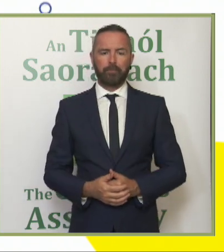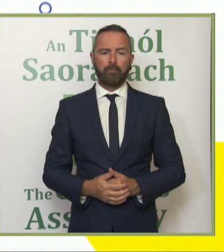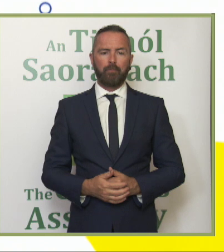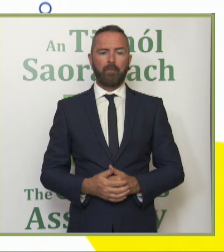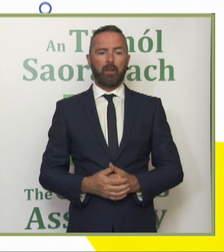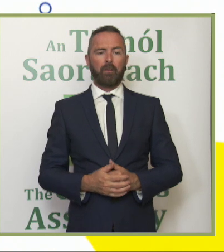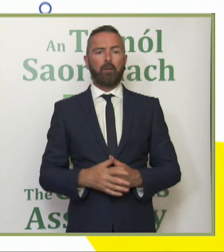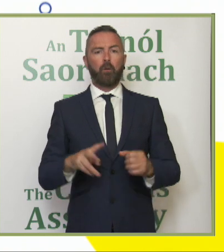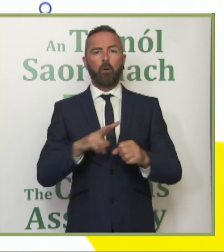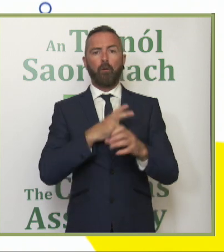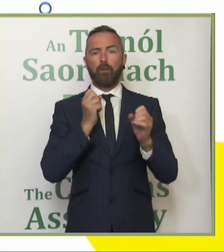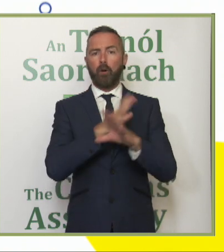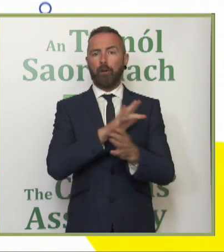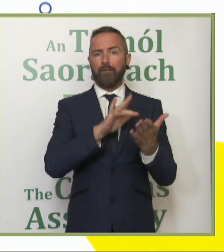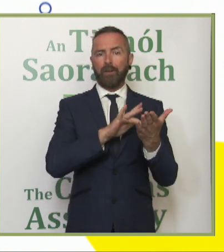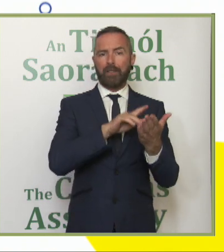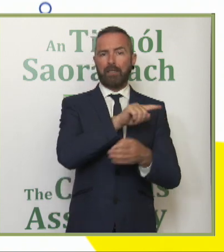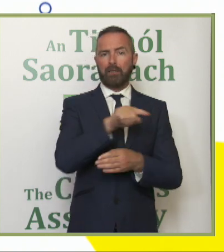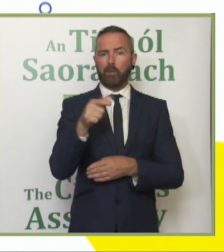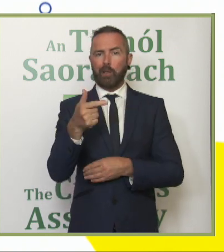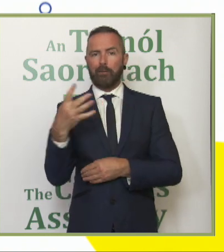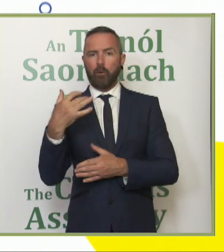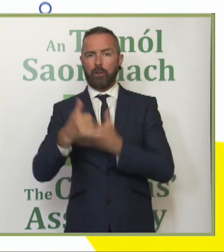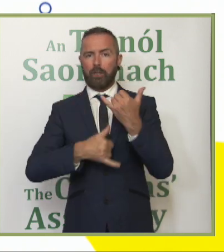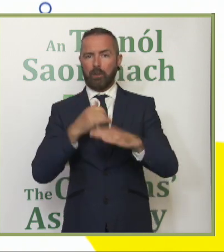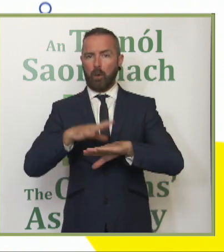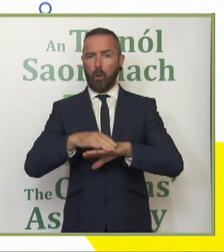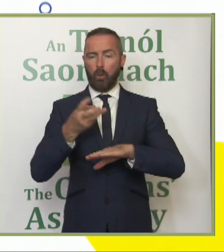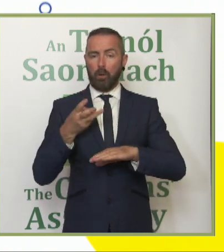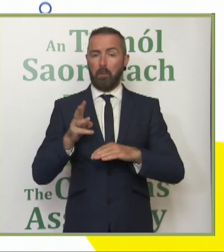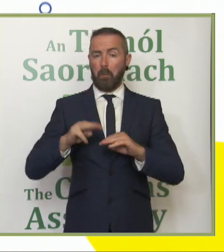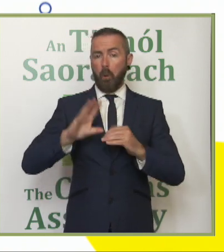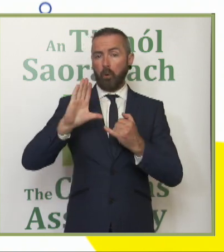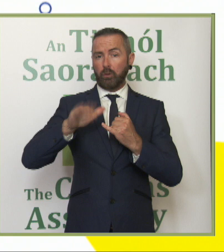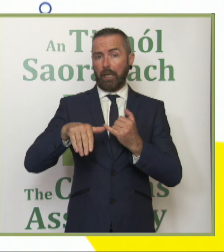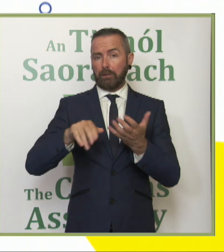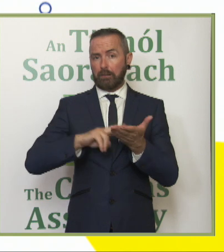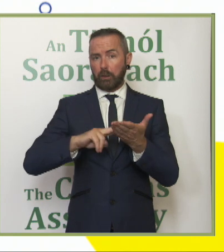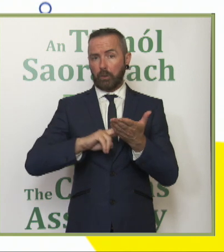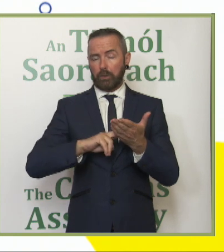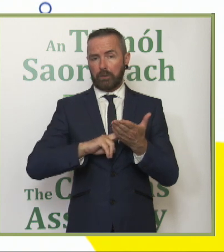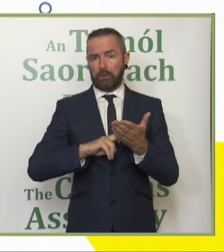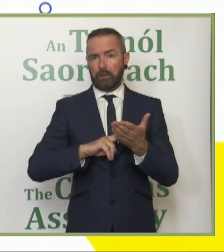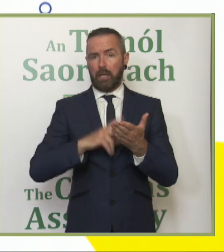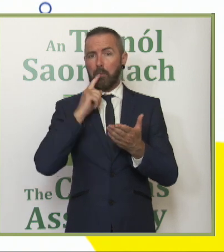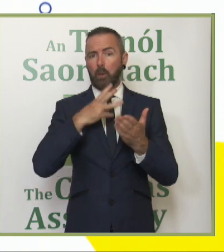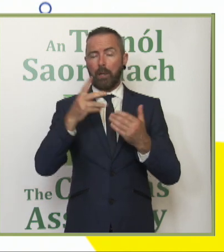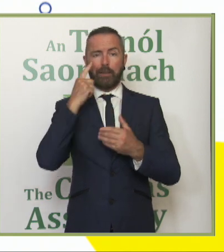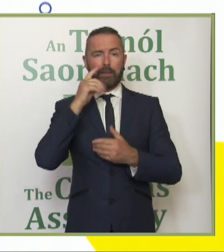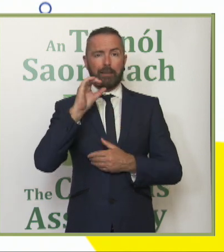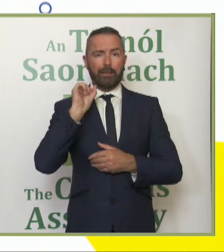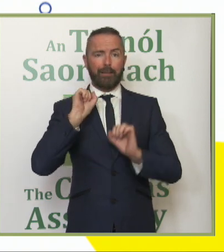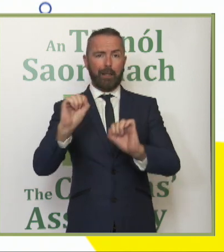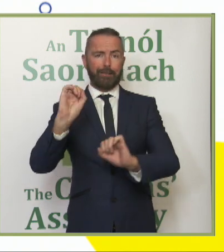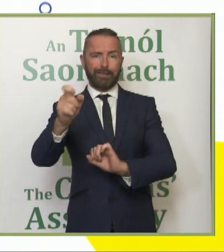Overall, 15 to 24-year-olds are the most likely to use drugs, but when we examine that by sex, we see that,